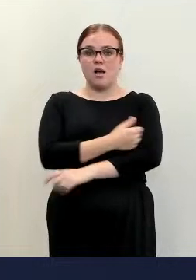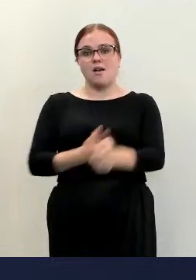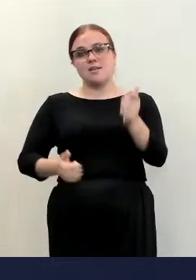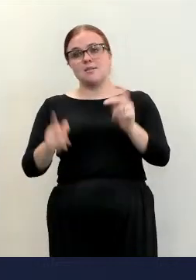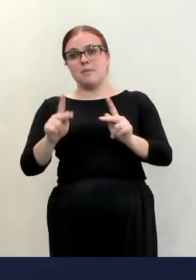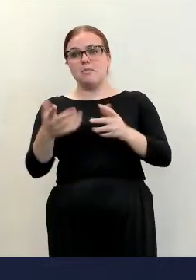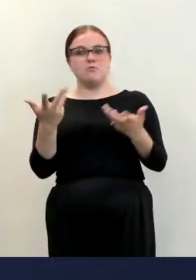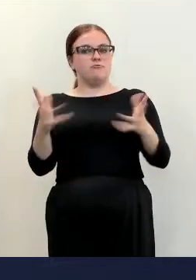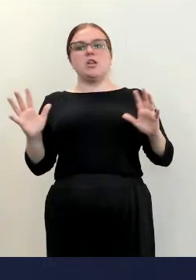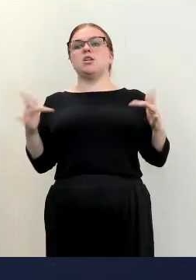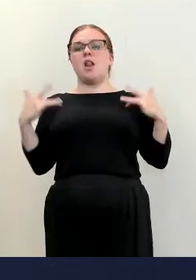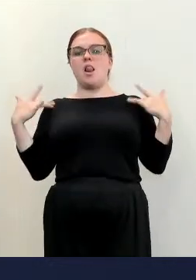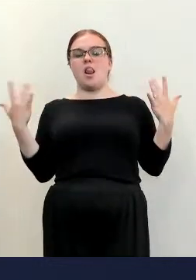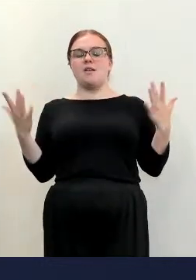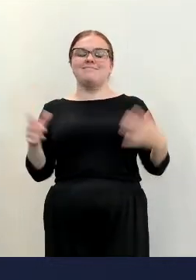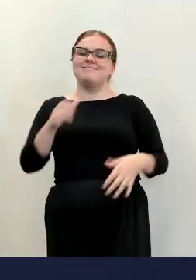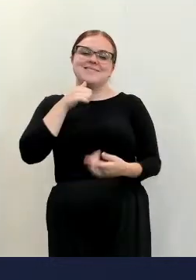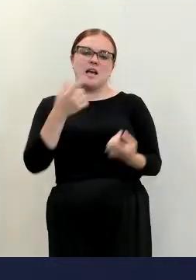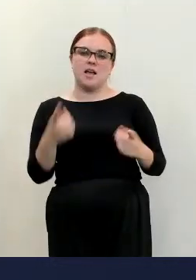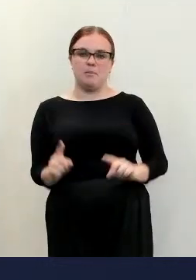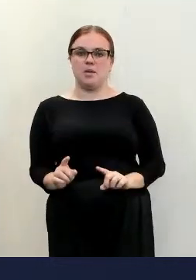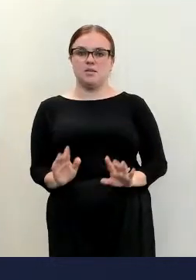automatically stop using drugs, but that's not the case.